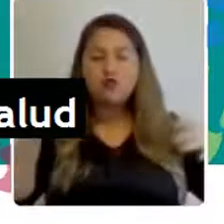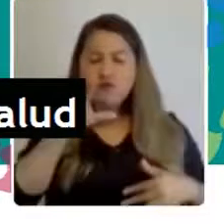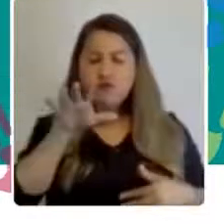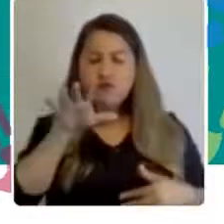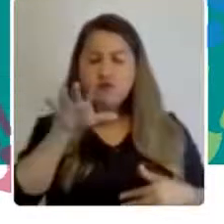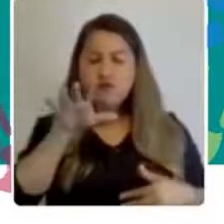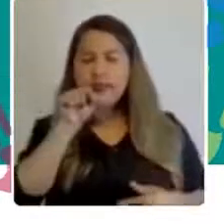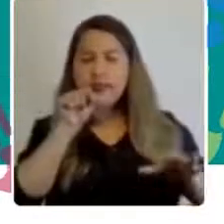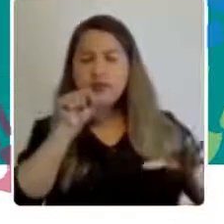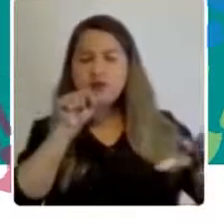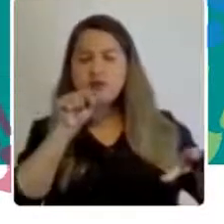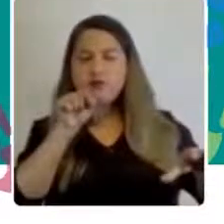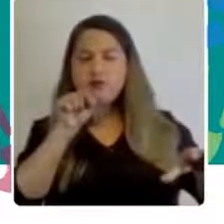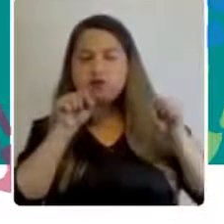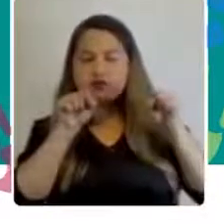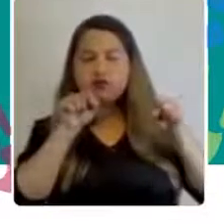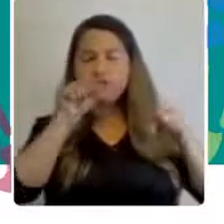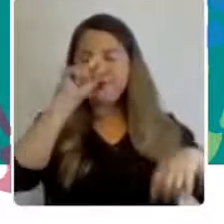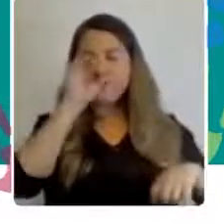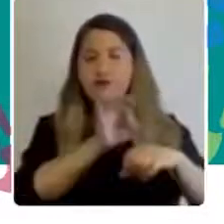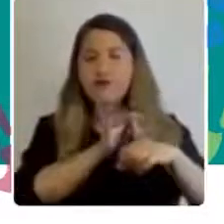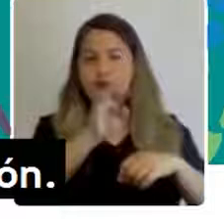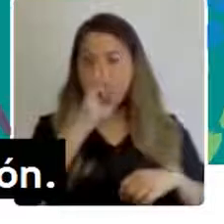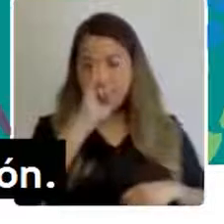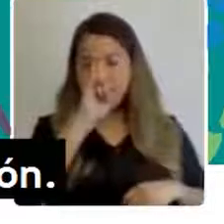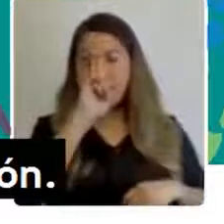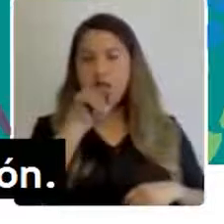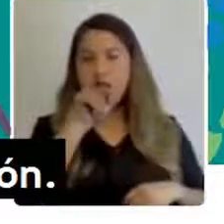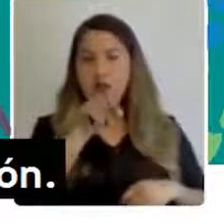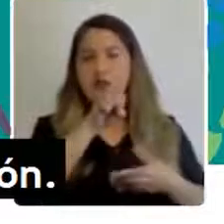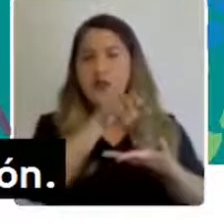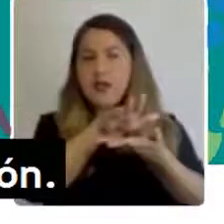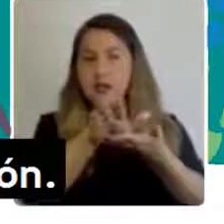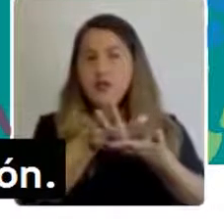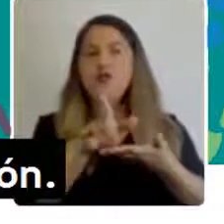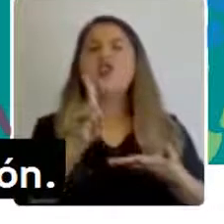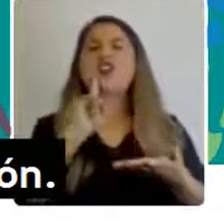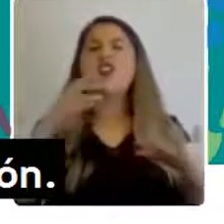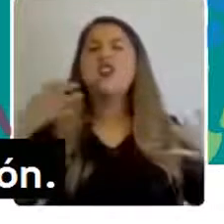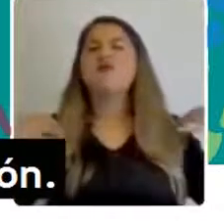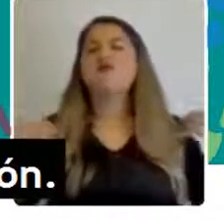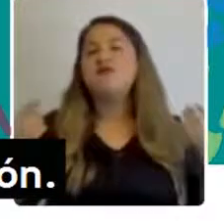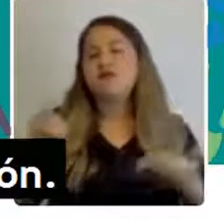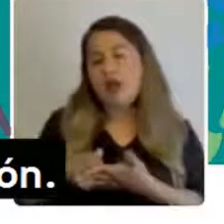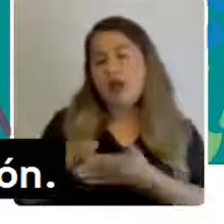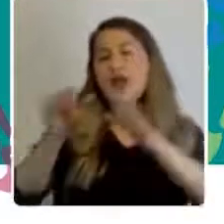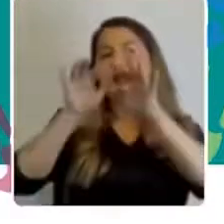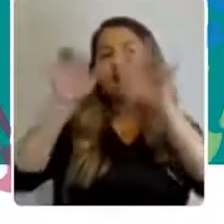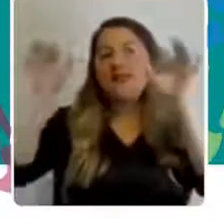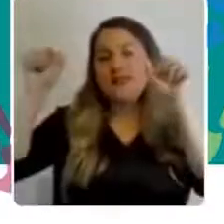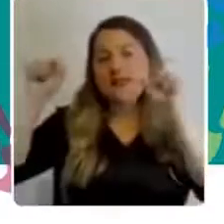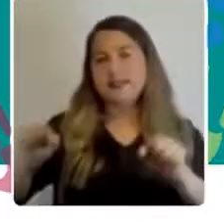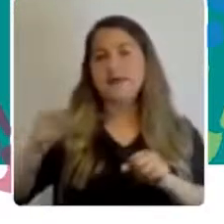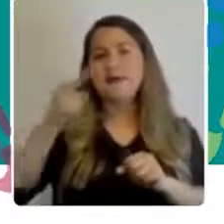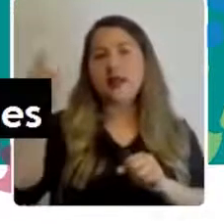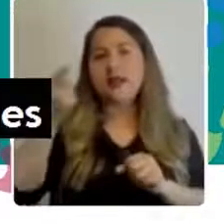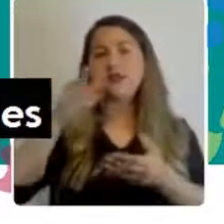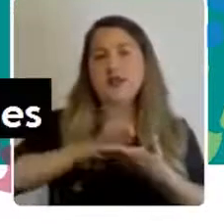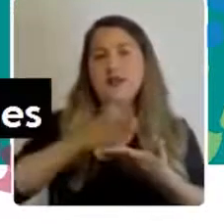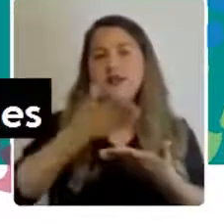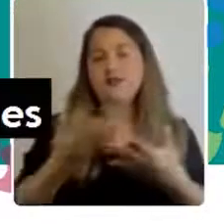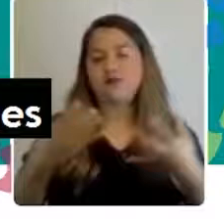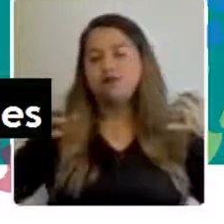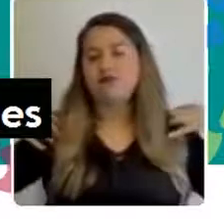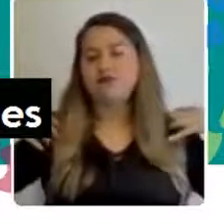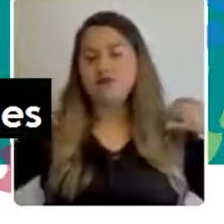National Health System. Not only the test, but also the diagnosis and the care. So,